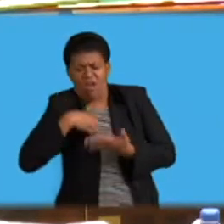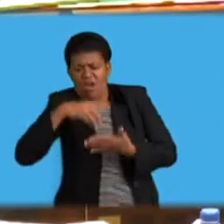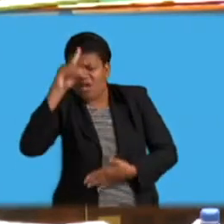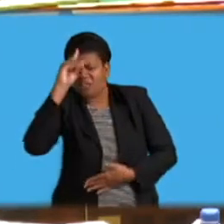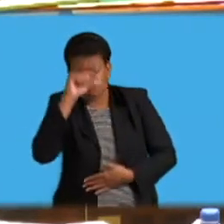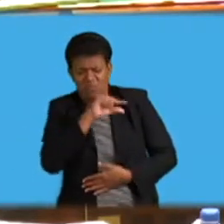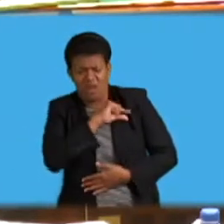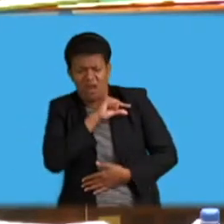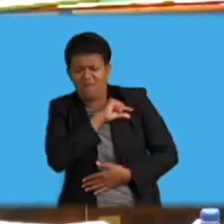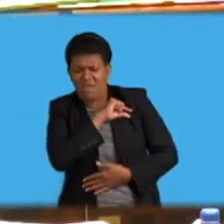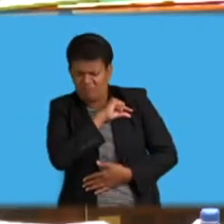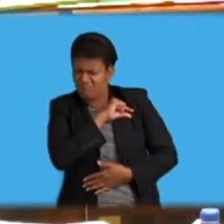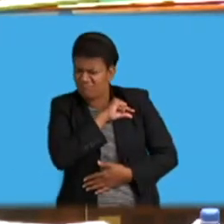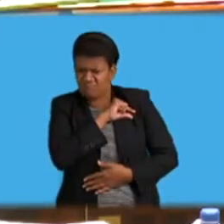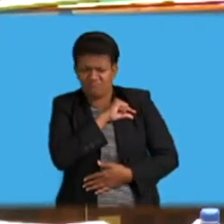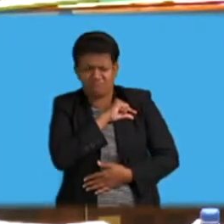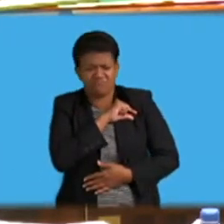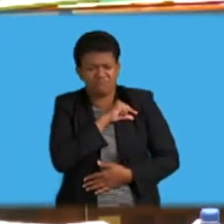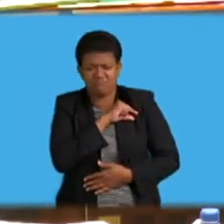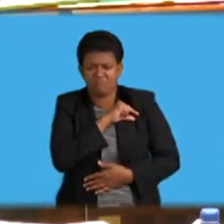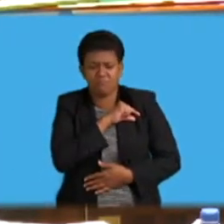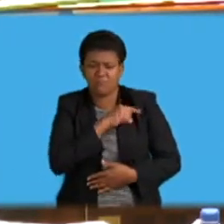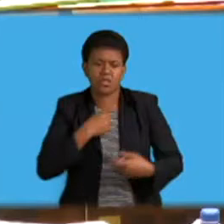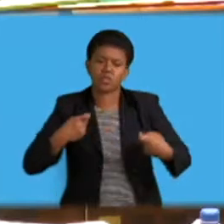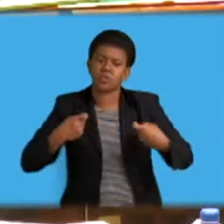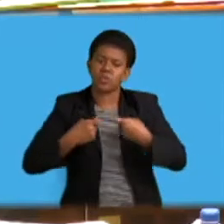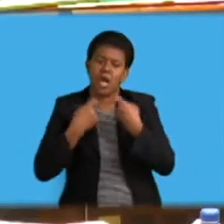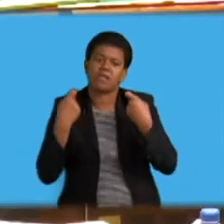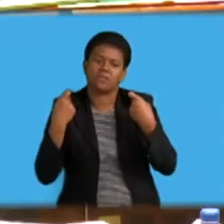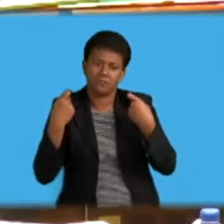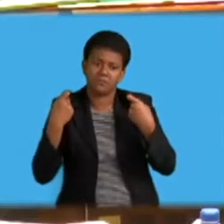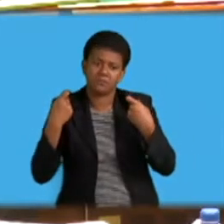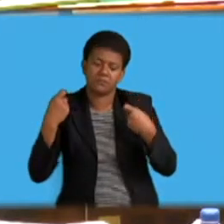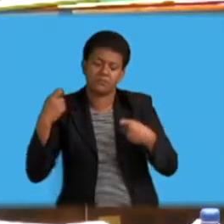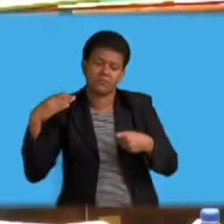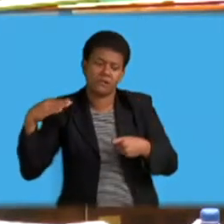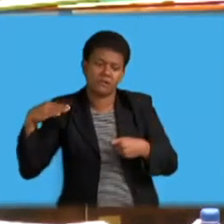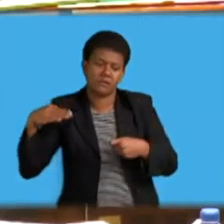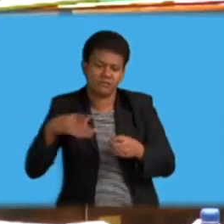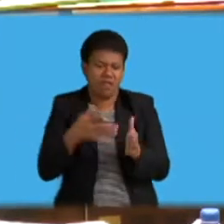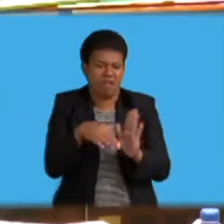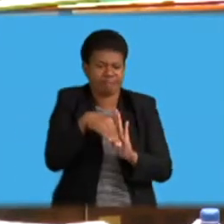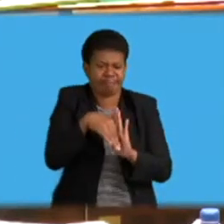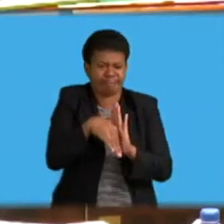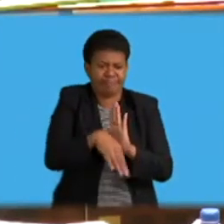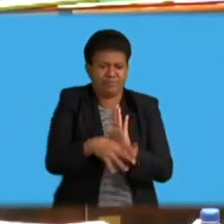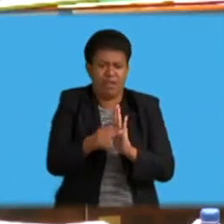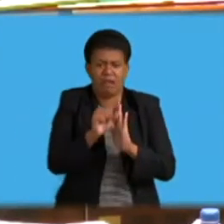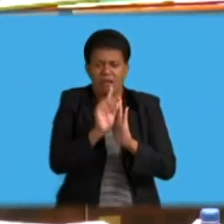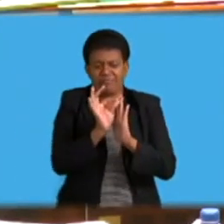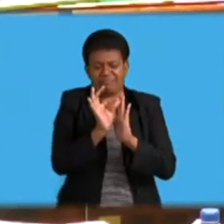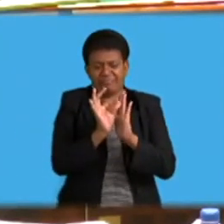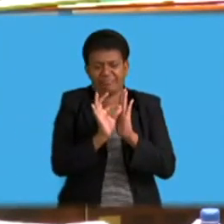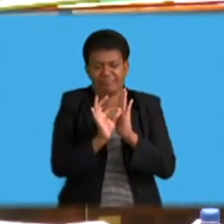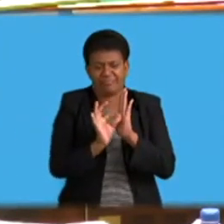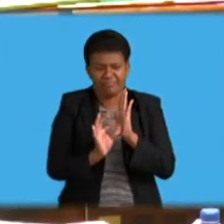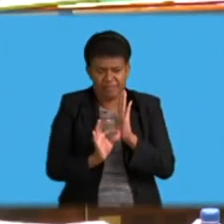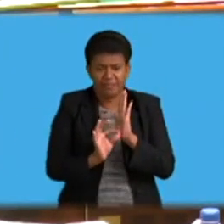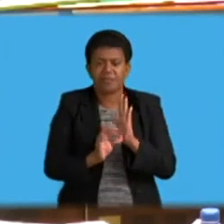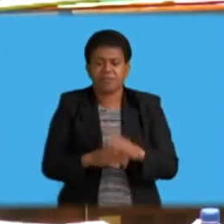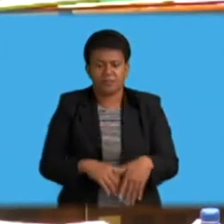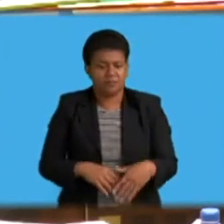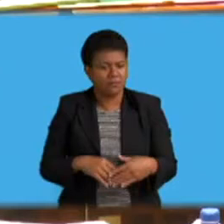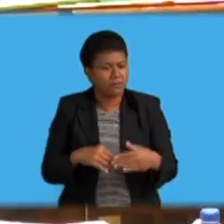is continuously challenged. Extracurricular activities, Honorable Deputy Speaker, for our children are critical for their